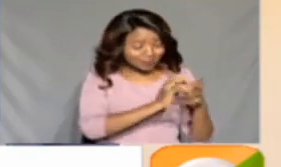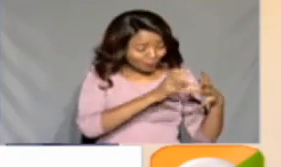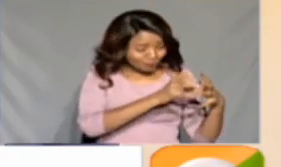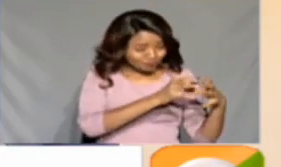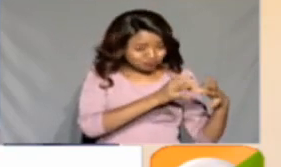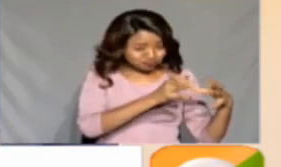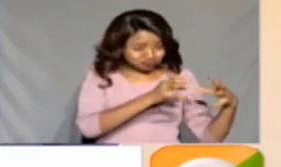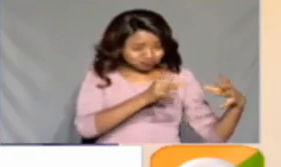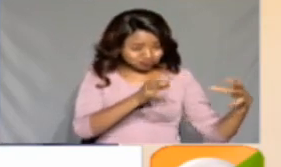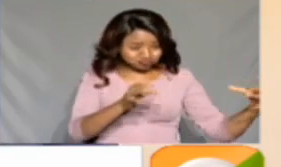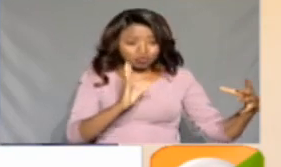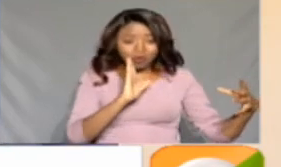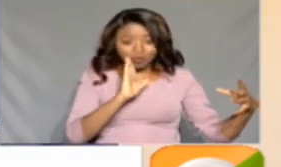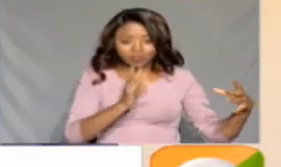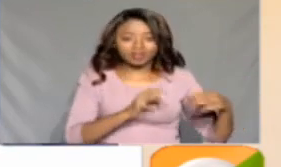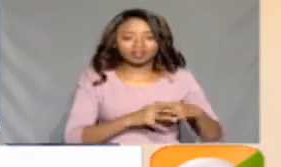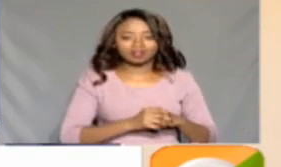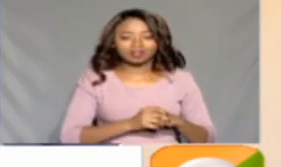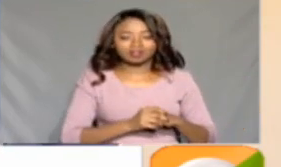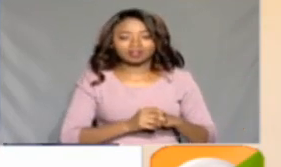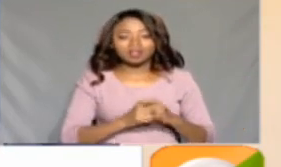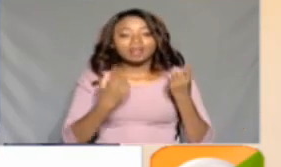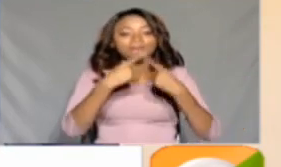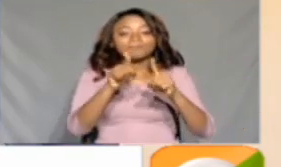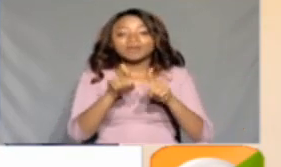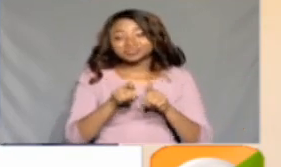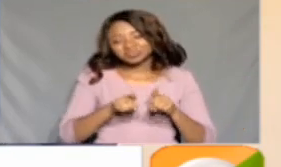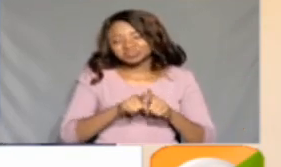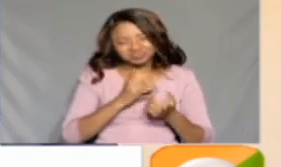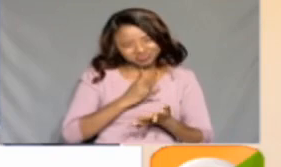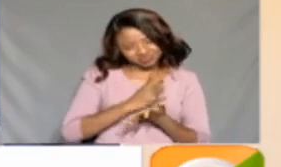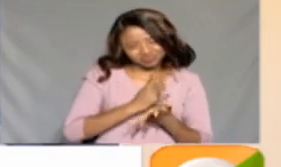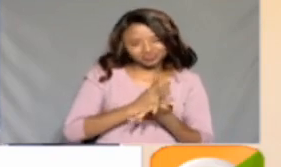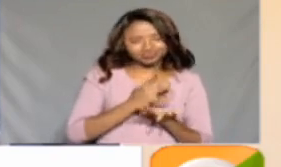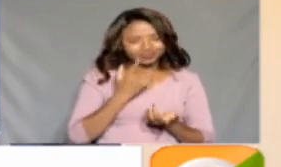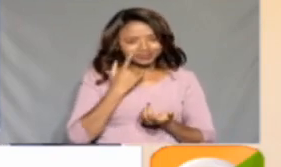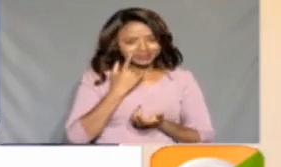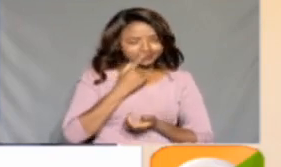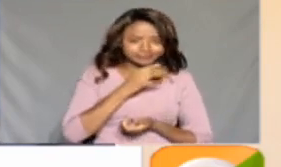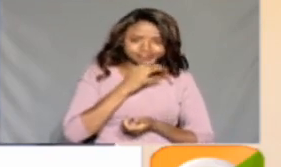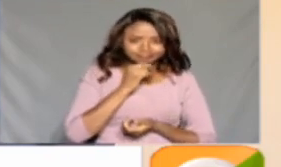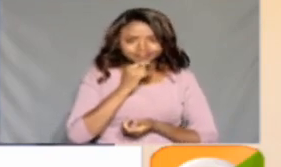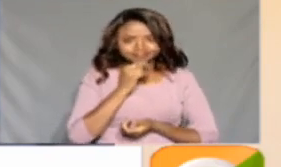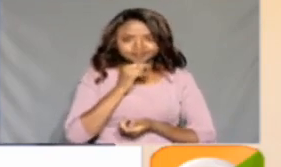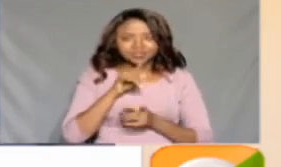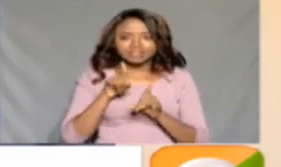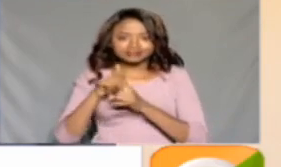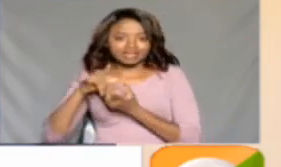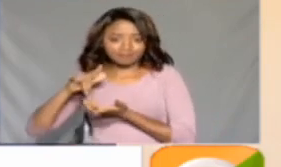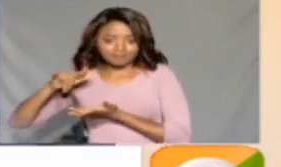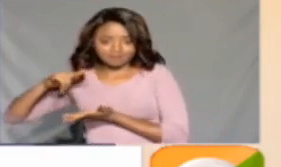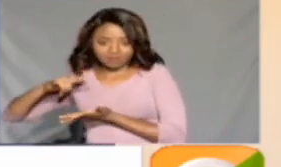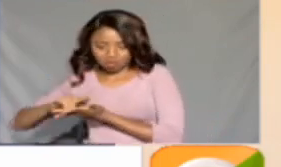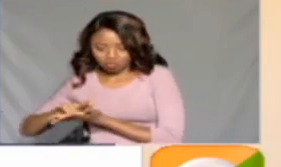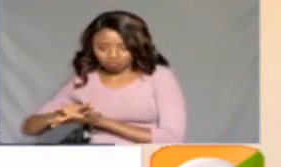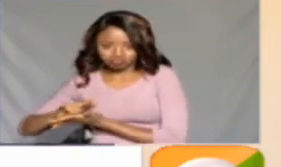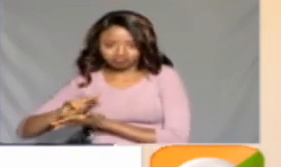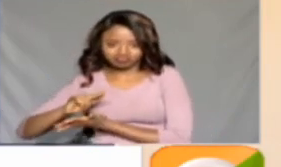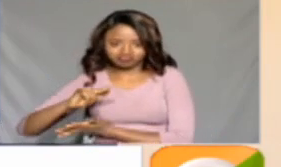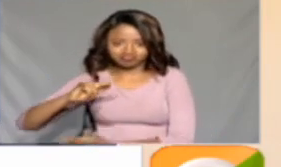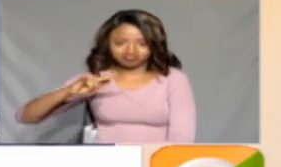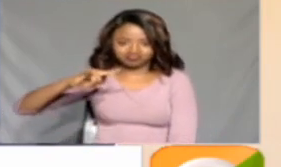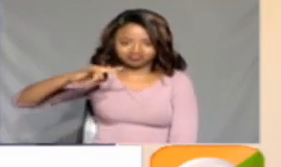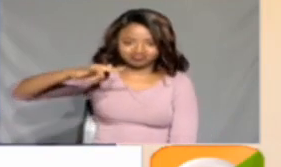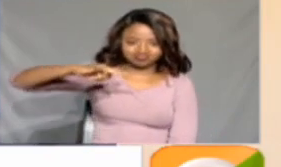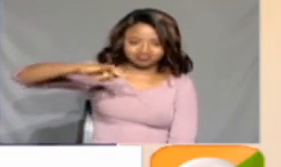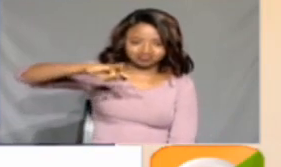in the periphery are a little bit jittery. It's like a plane which has taken off, is